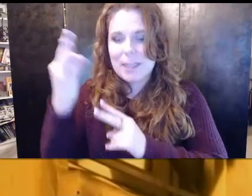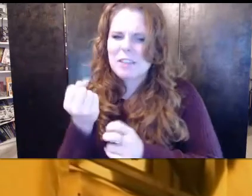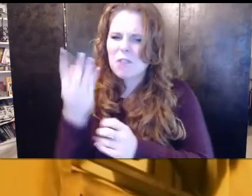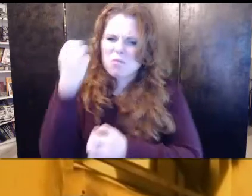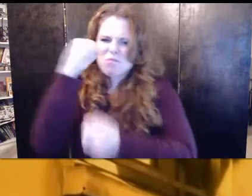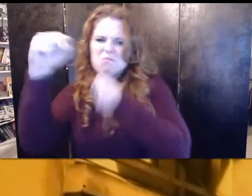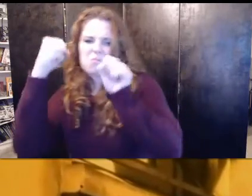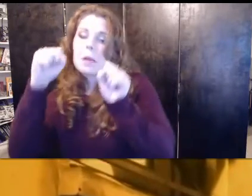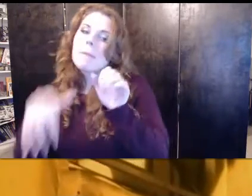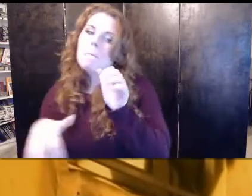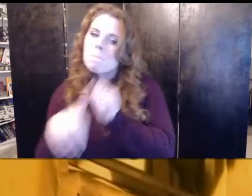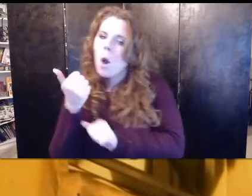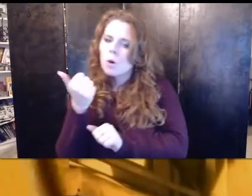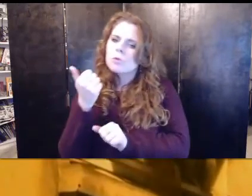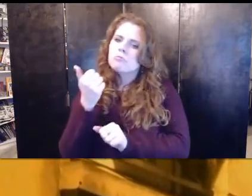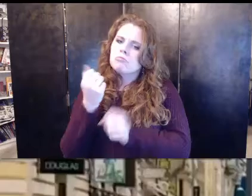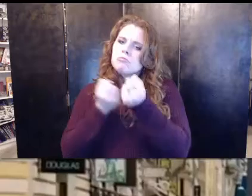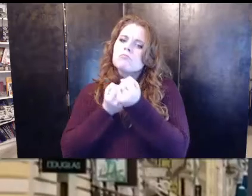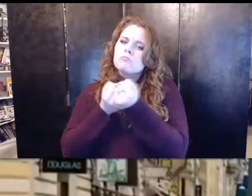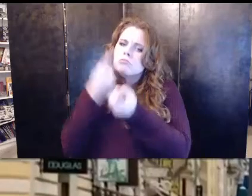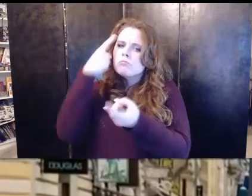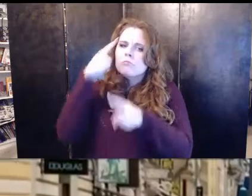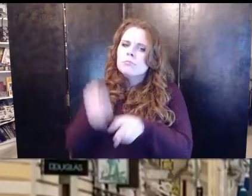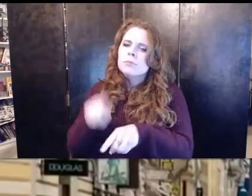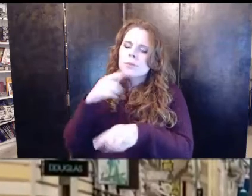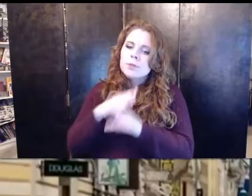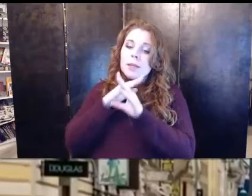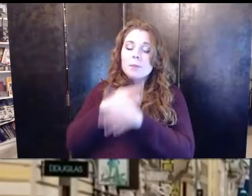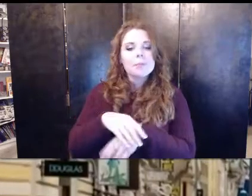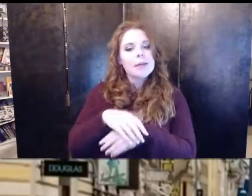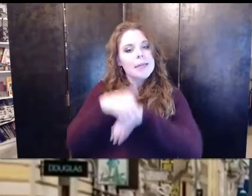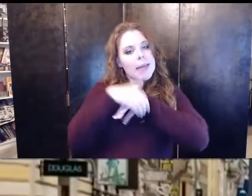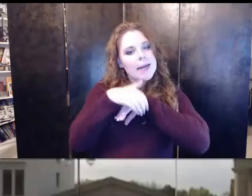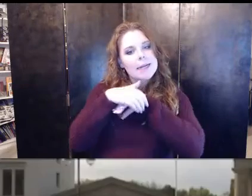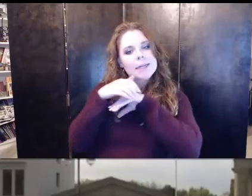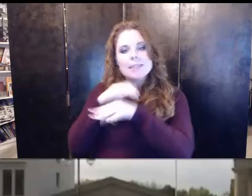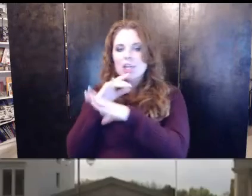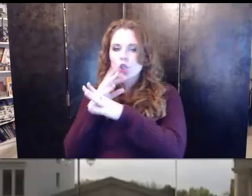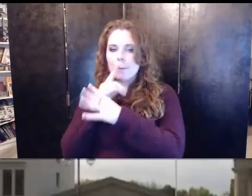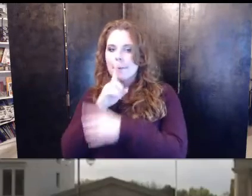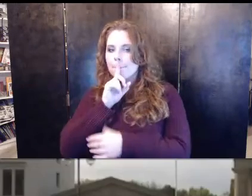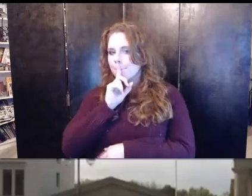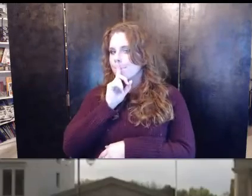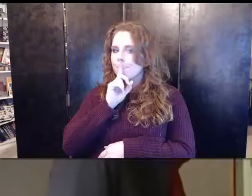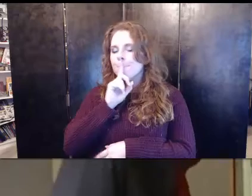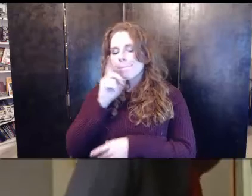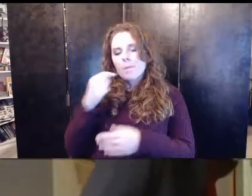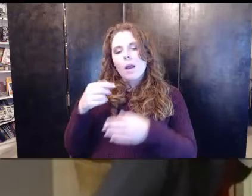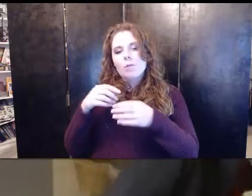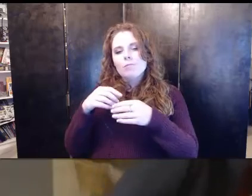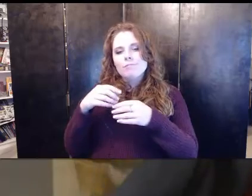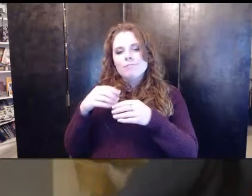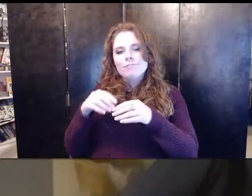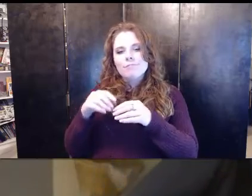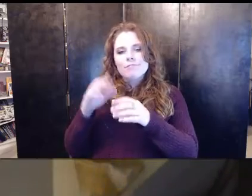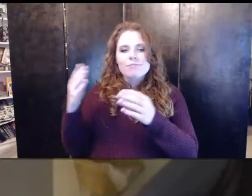of the lockdown as a way to protect the people. England and Germany were quiet as their quarantine began again. The rules